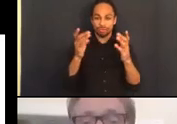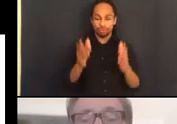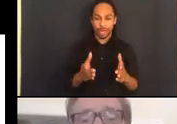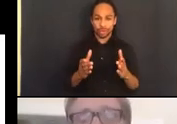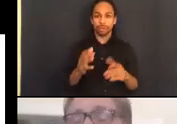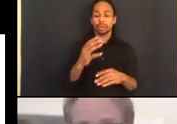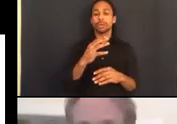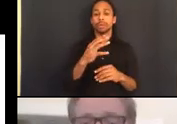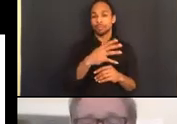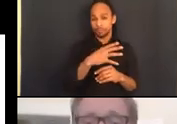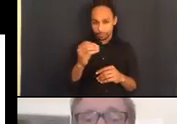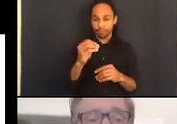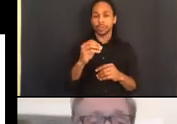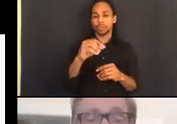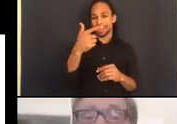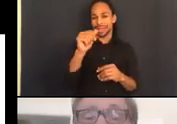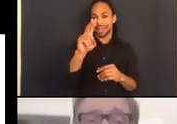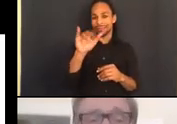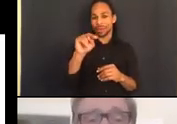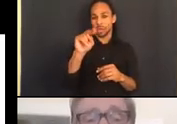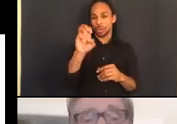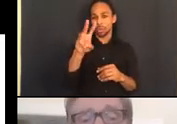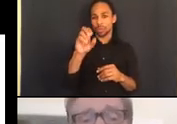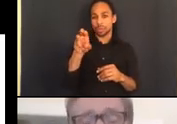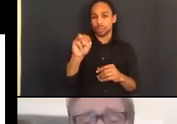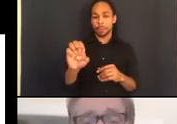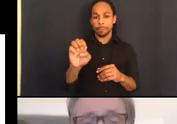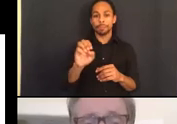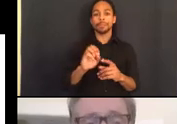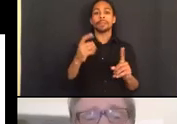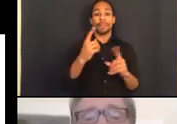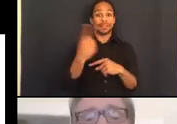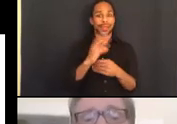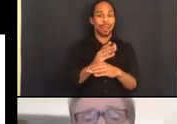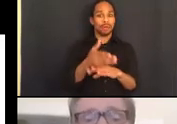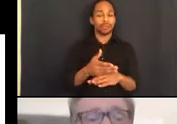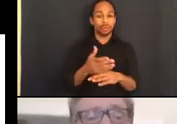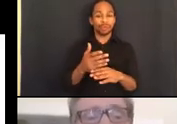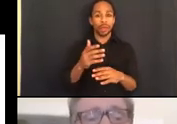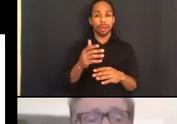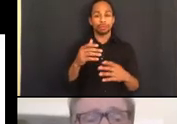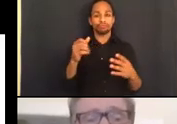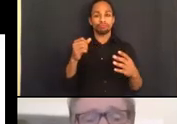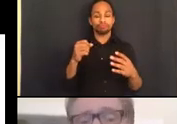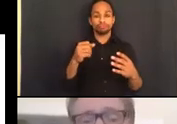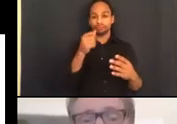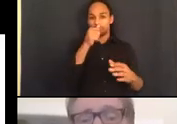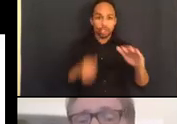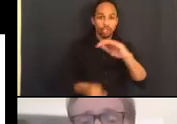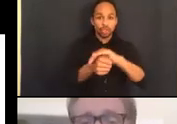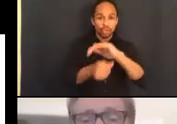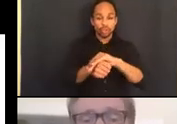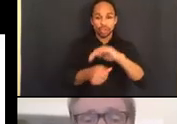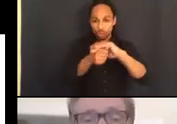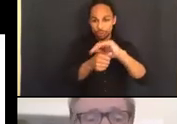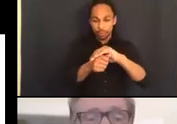Newsom on March 20th. That was the day after the governor issued a shelter-in-place order. This letter outlines specific concerns about